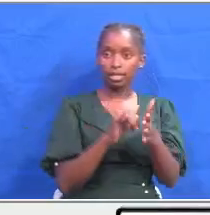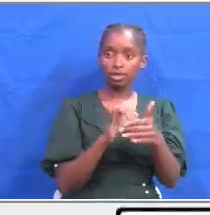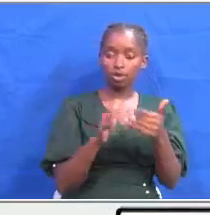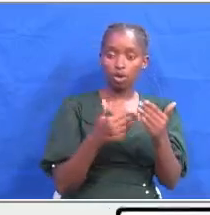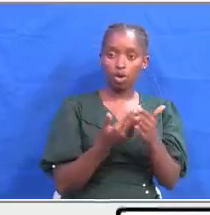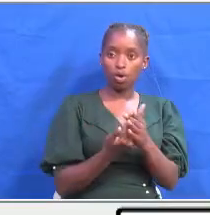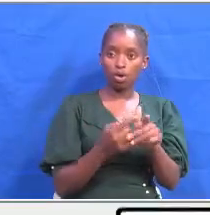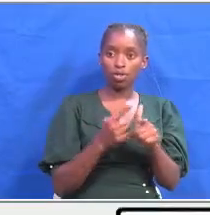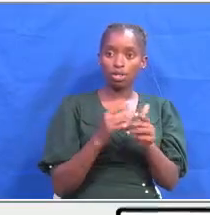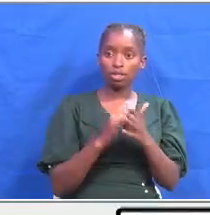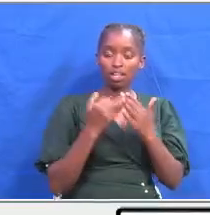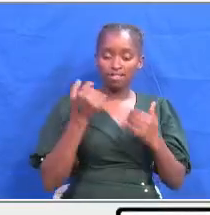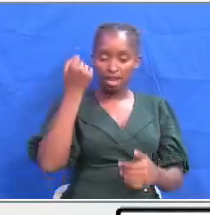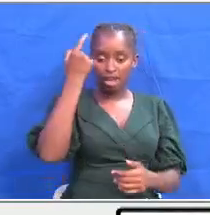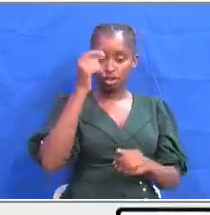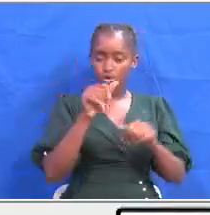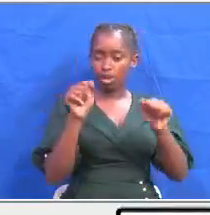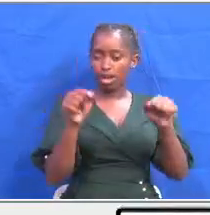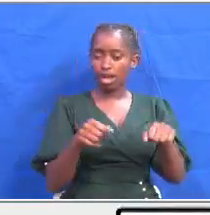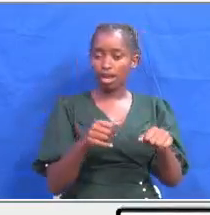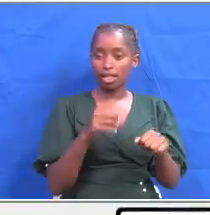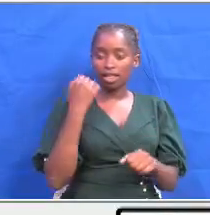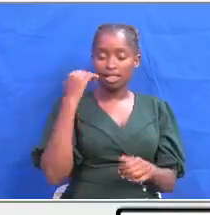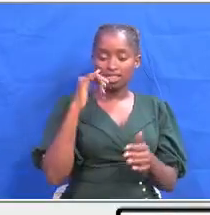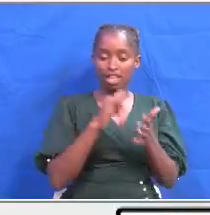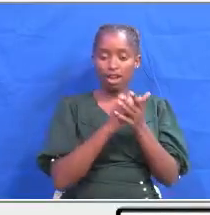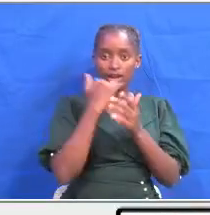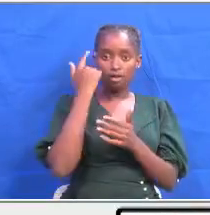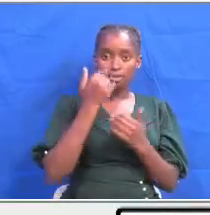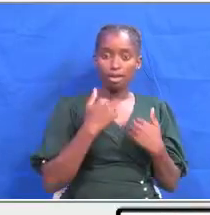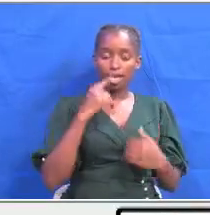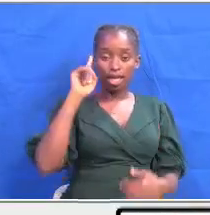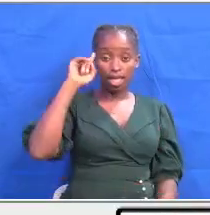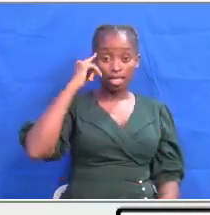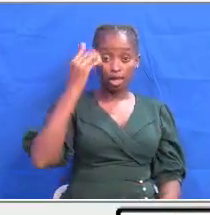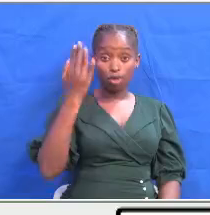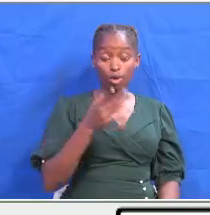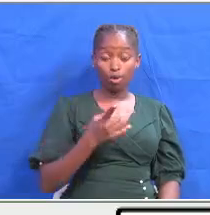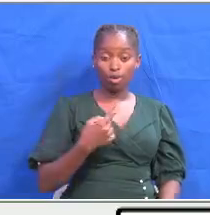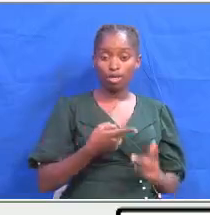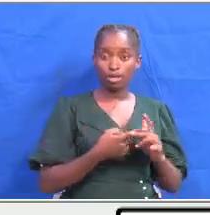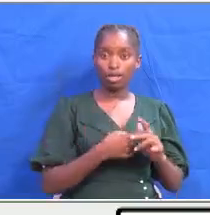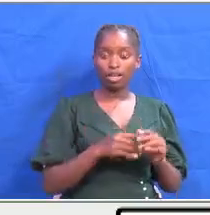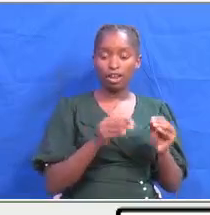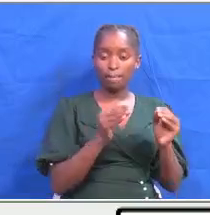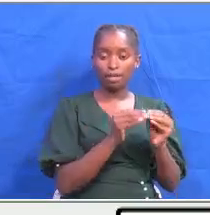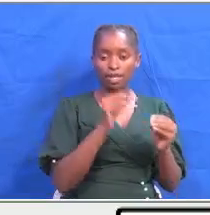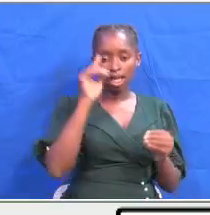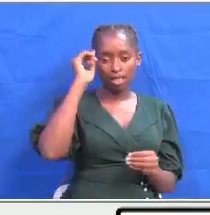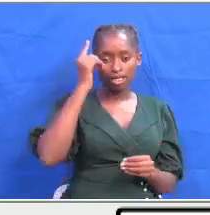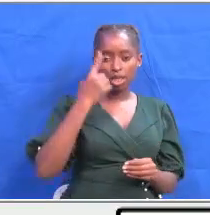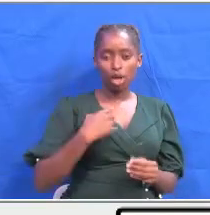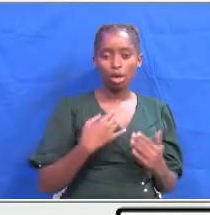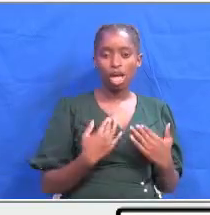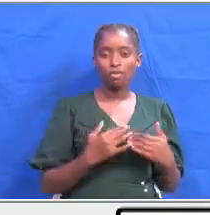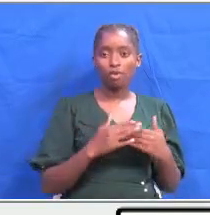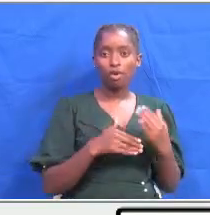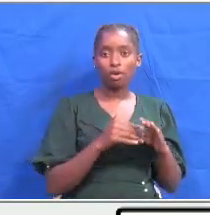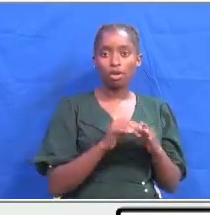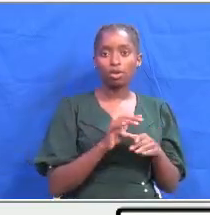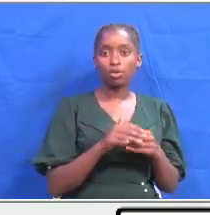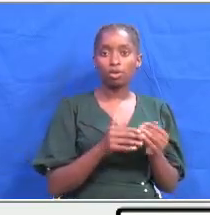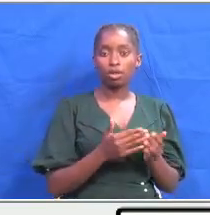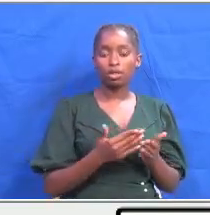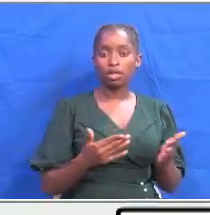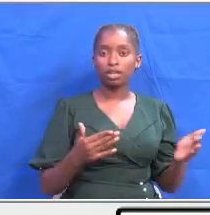within the context that succession is here. That for me is where I think the rain started beating. And remember, this is a coalition of so many people. And in a way,